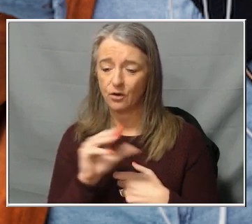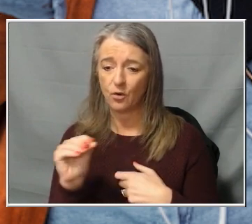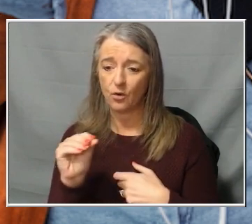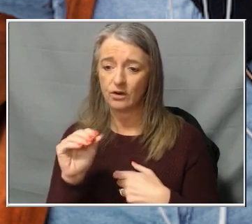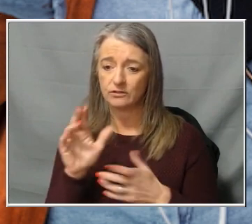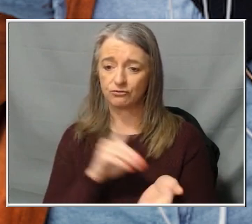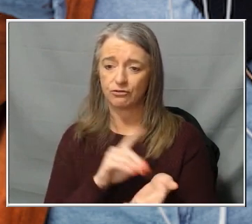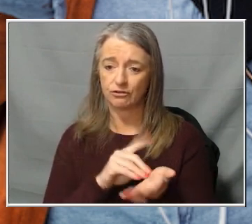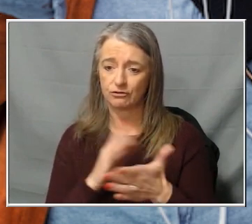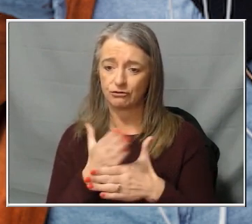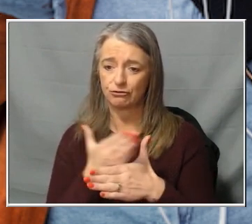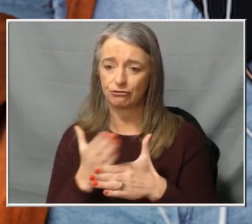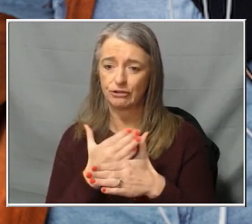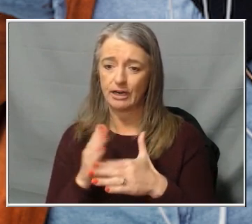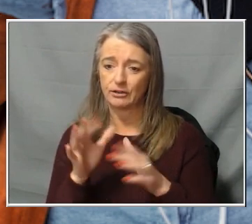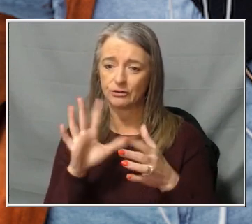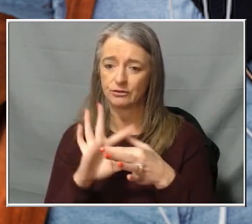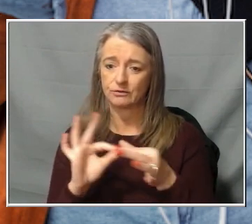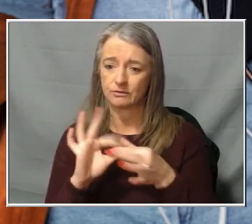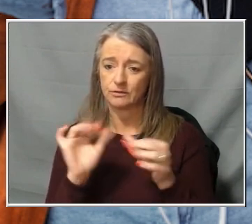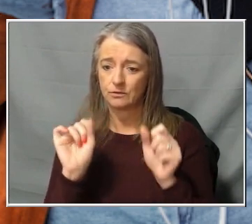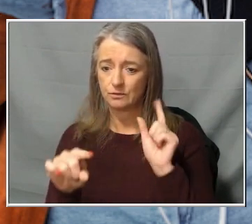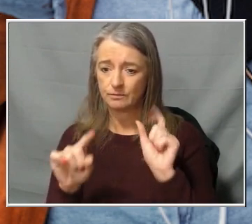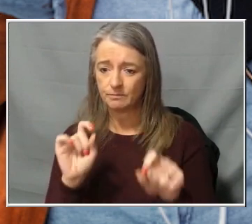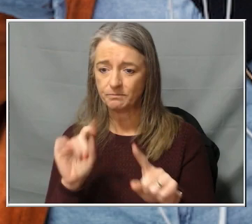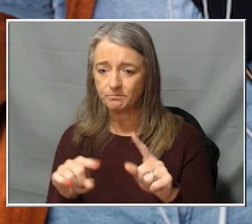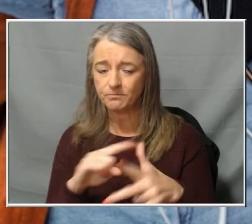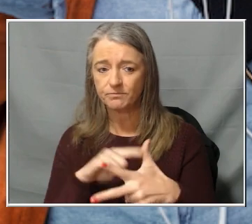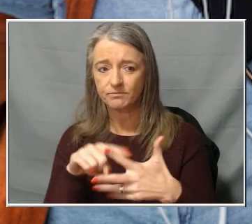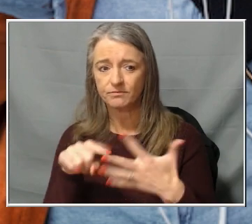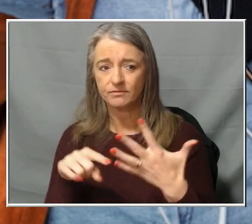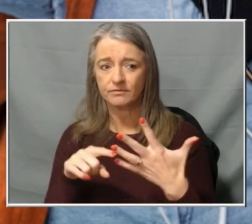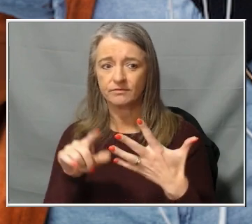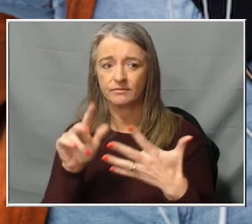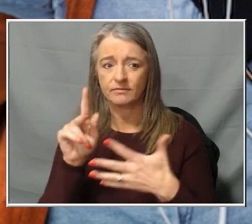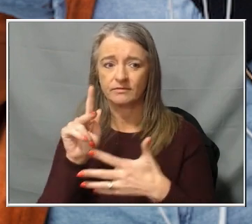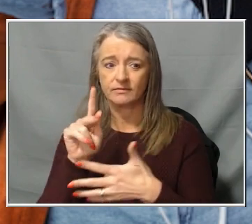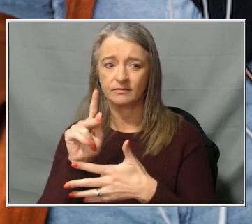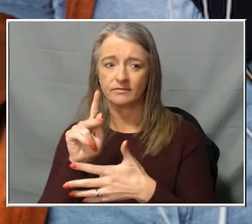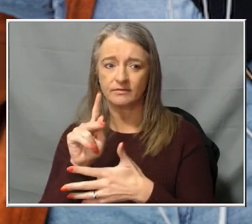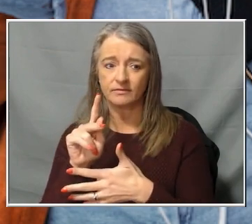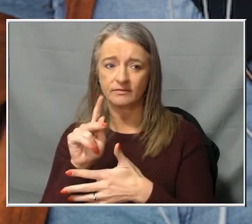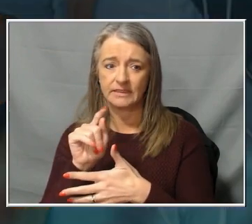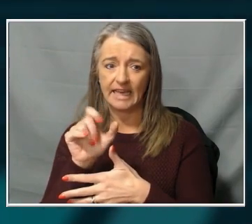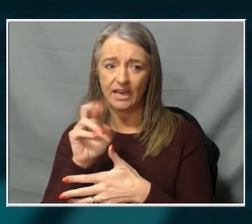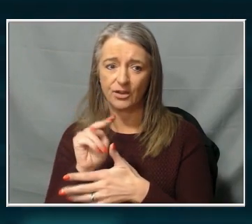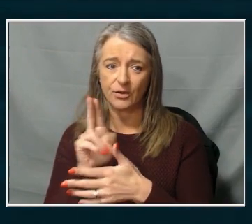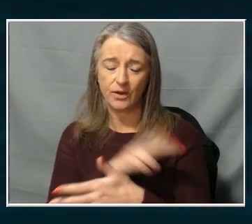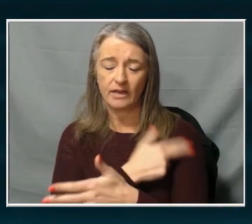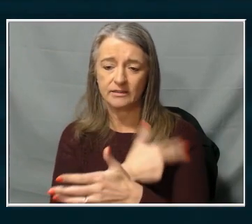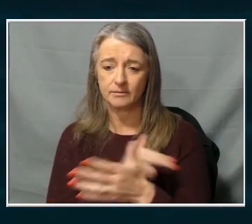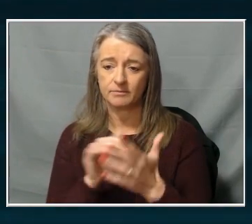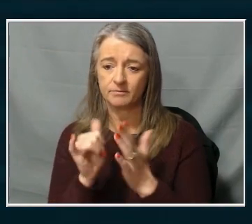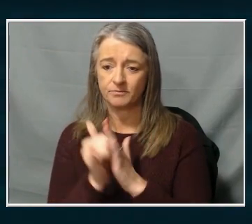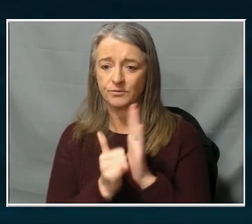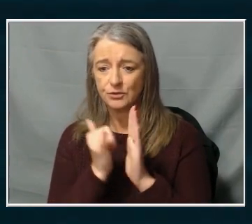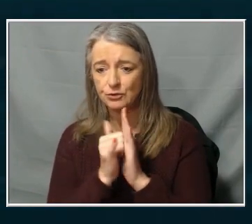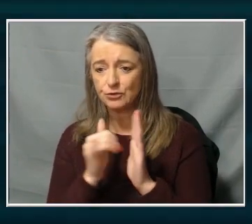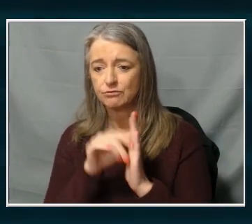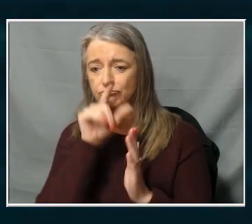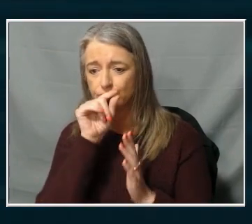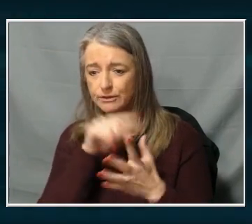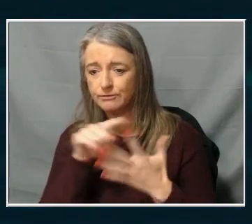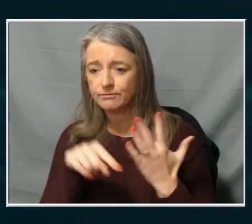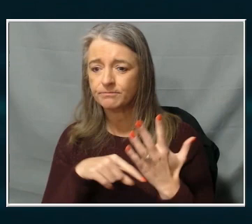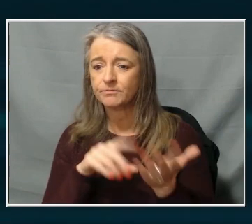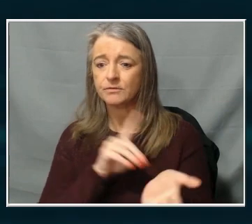you can share them on YouTube, Facebook, and the Medical News Network. You can find links to those there on your screen. Let's get a quick check on our COVID count with Dr. Dana Hawkinson, Medical Director